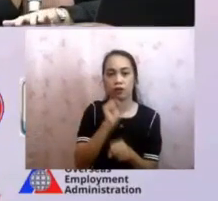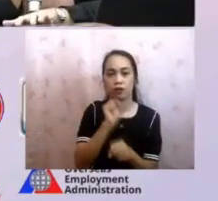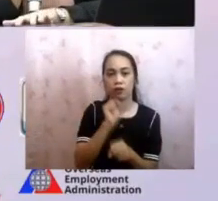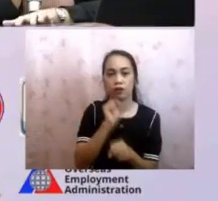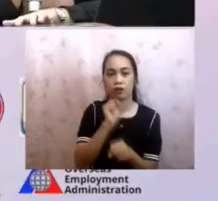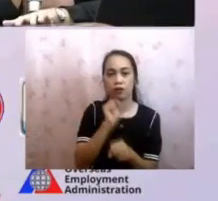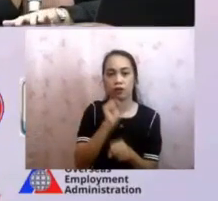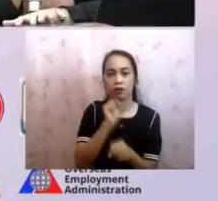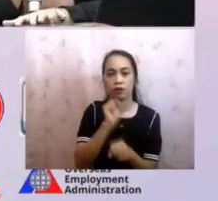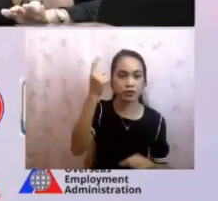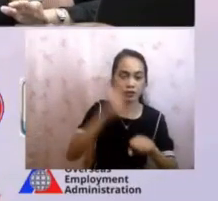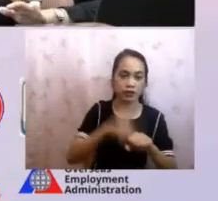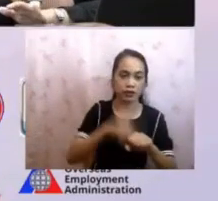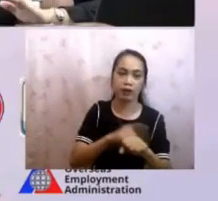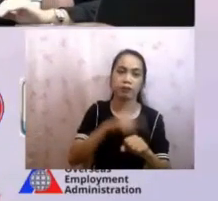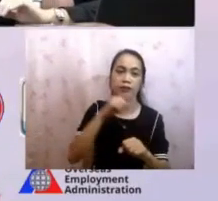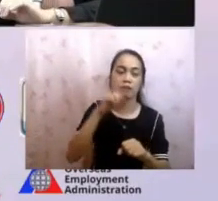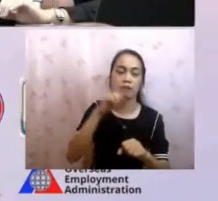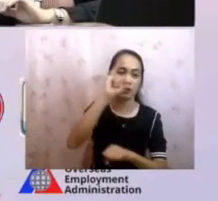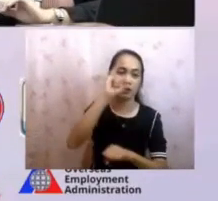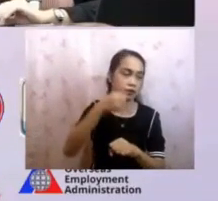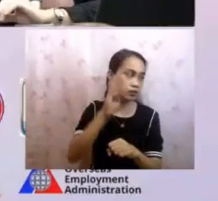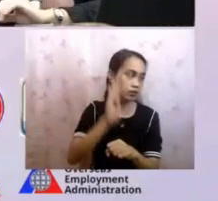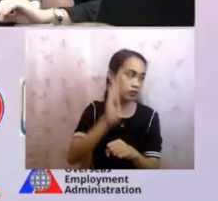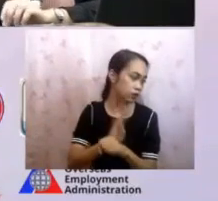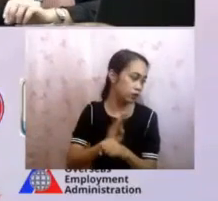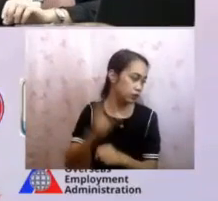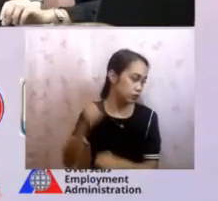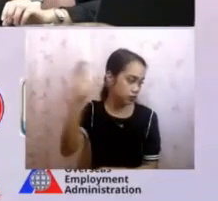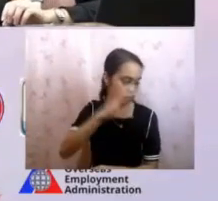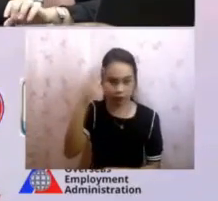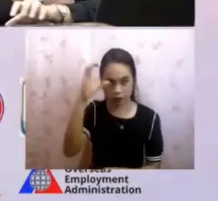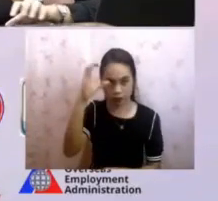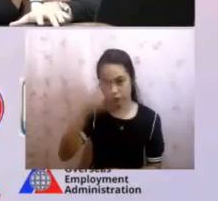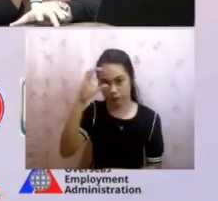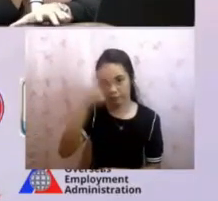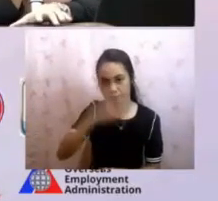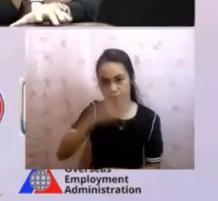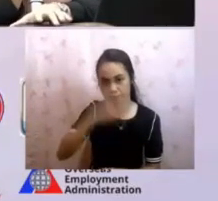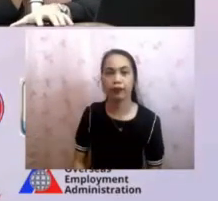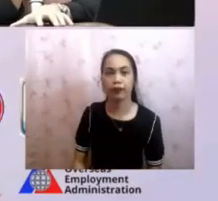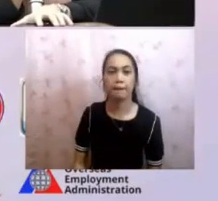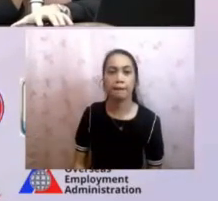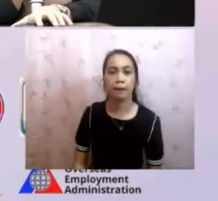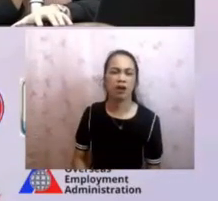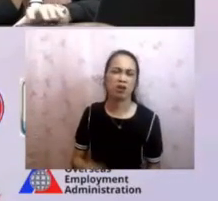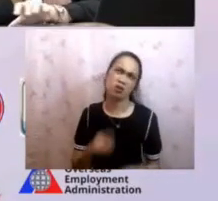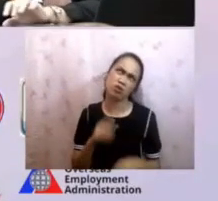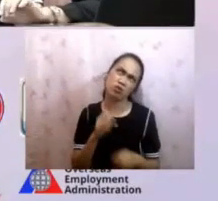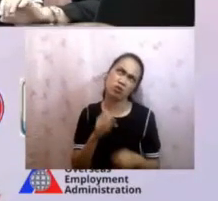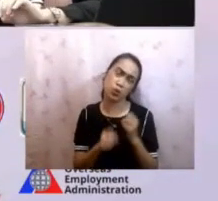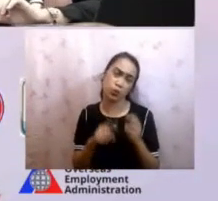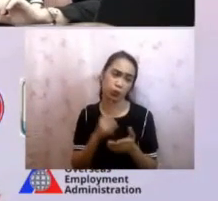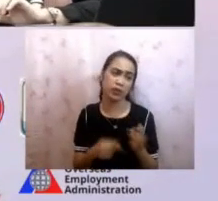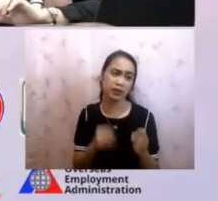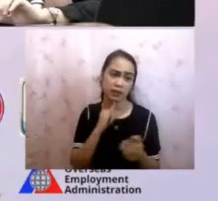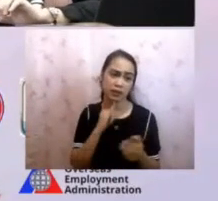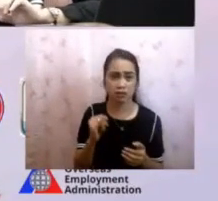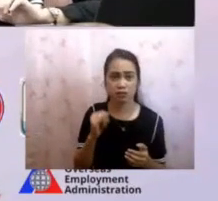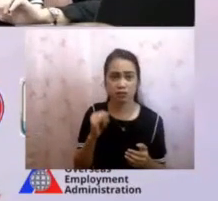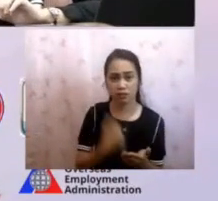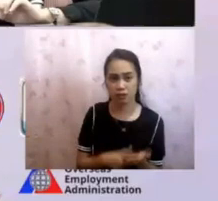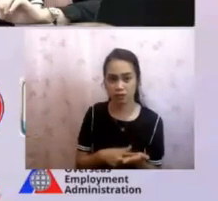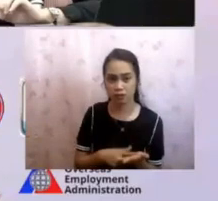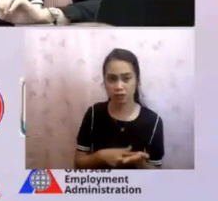seekers. So meaning na ay mga government applications or government documents nga gi-waived ang fee. So, unsa man ni